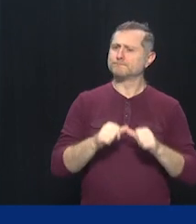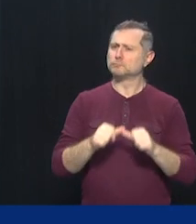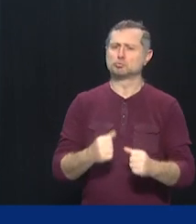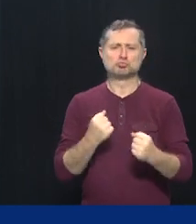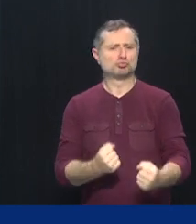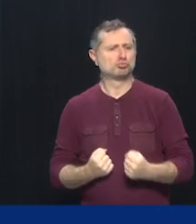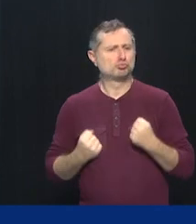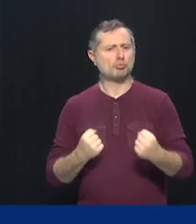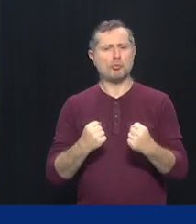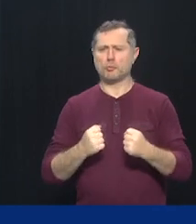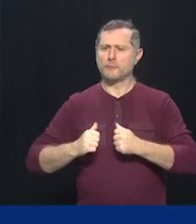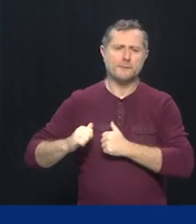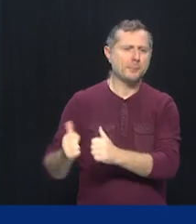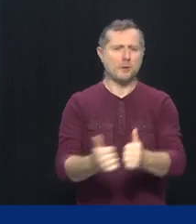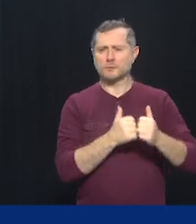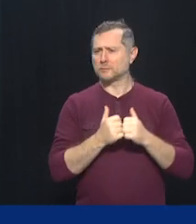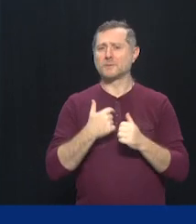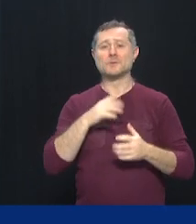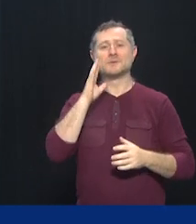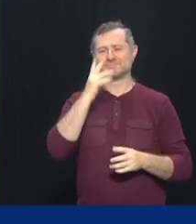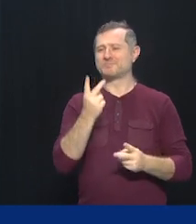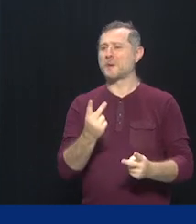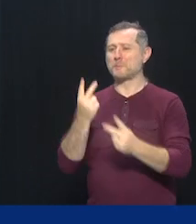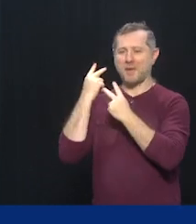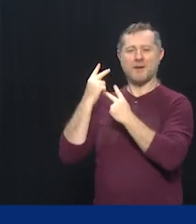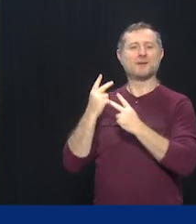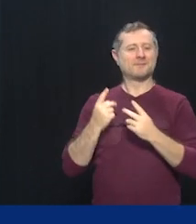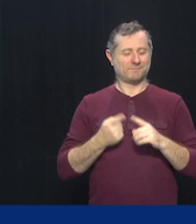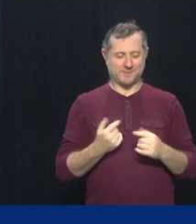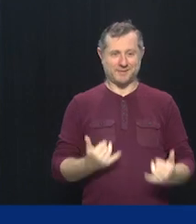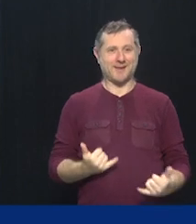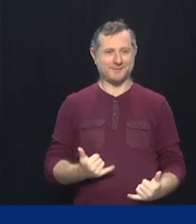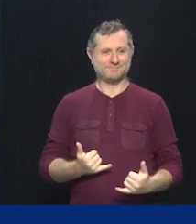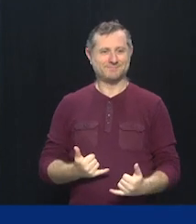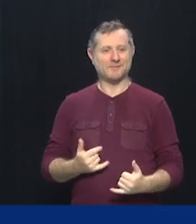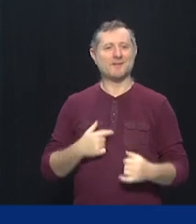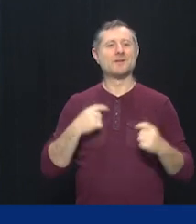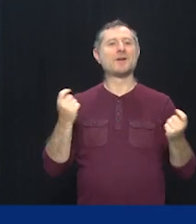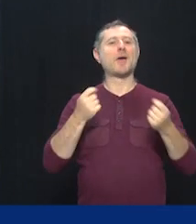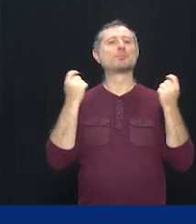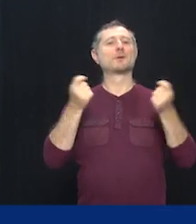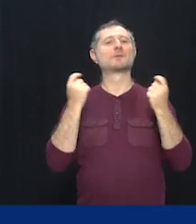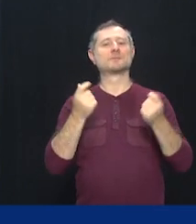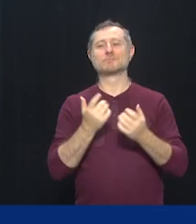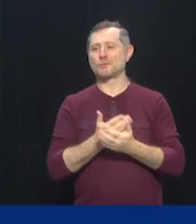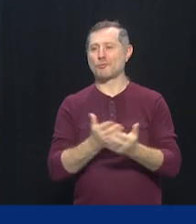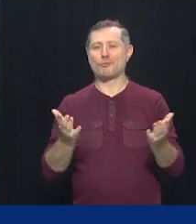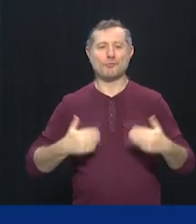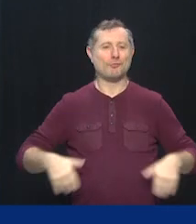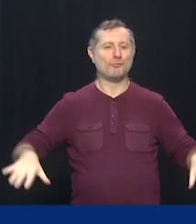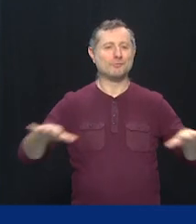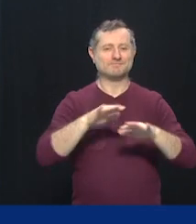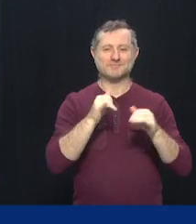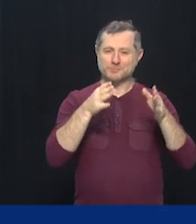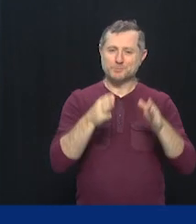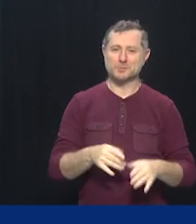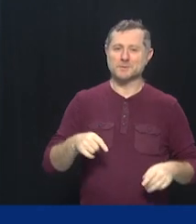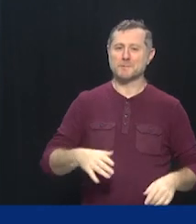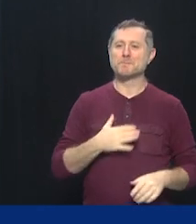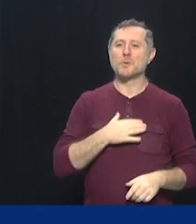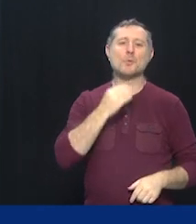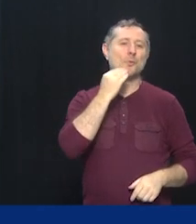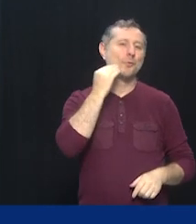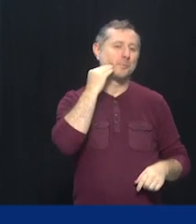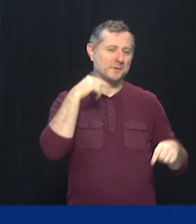together. And we'll look back at this day, and I'll continue to celebrate with all of you in person because this is my home. I care about this area